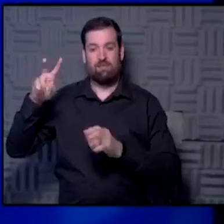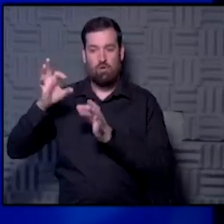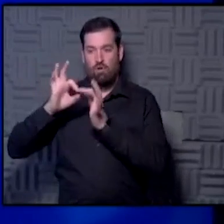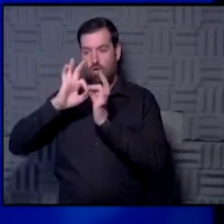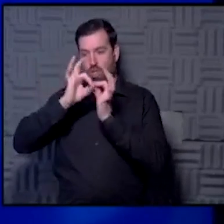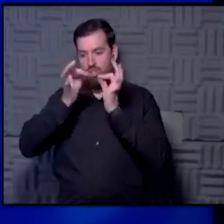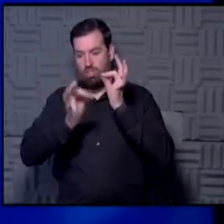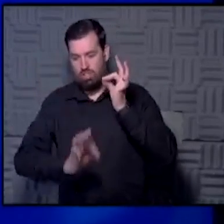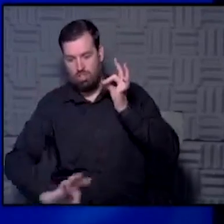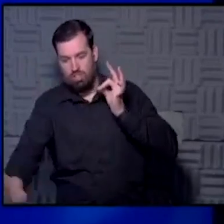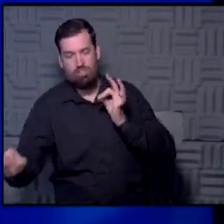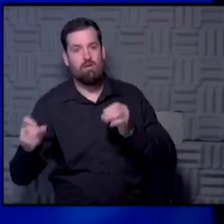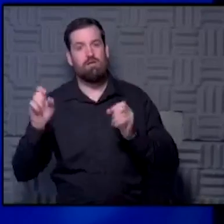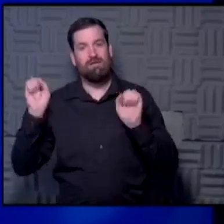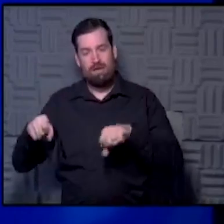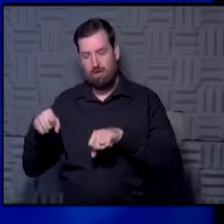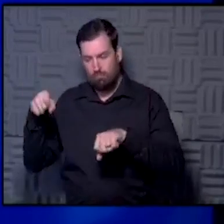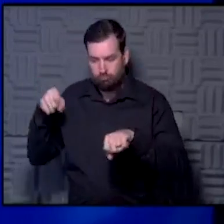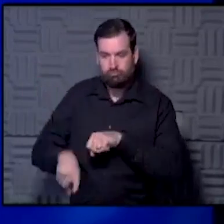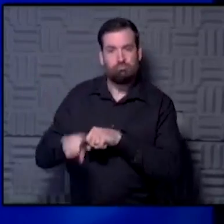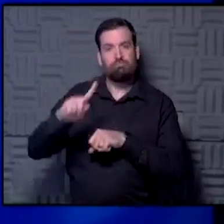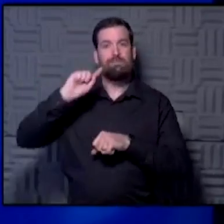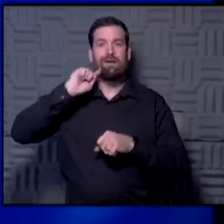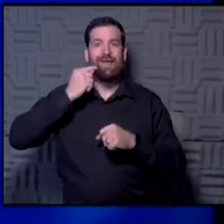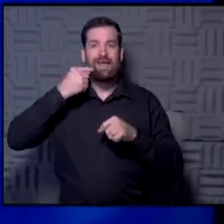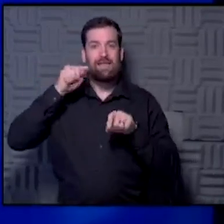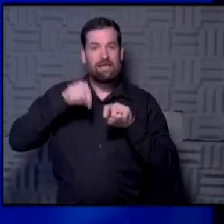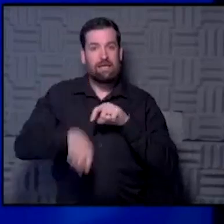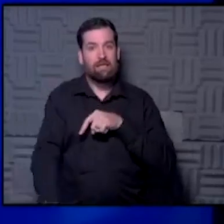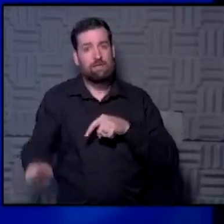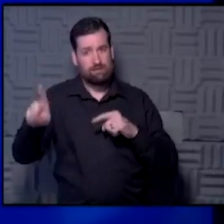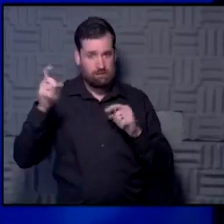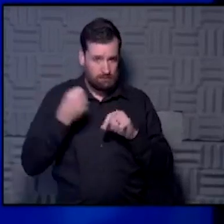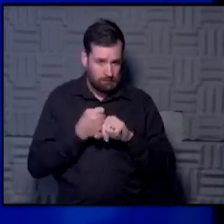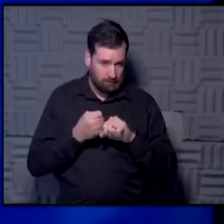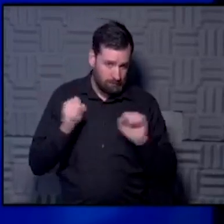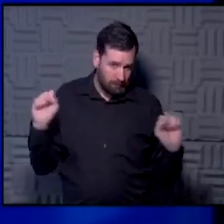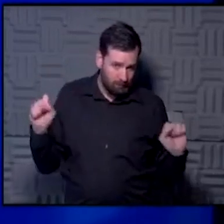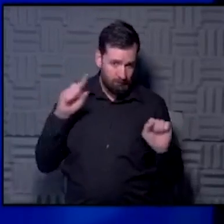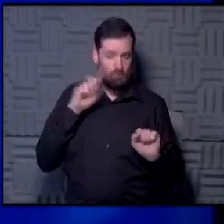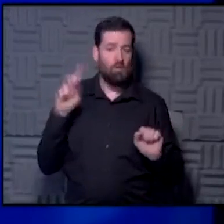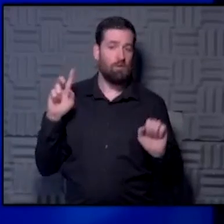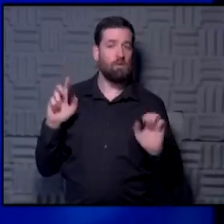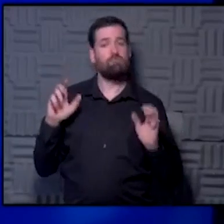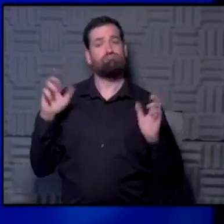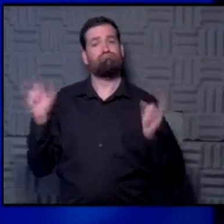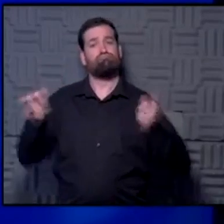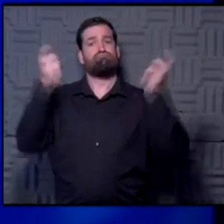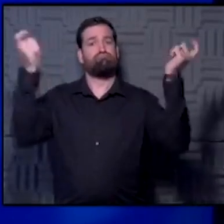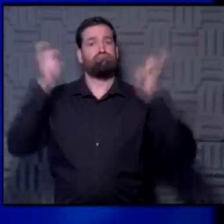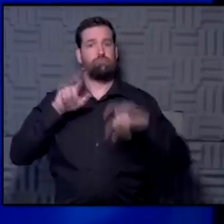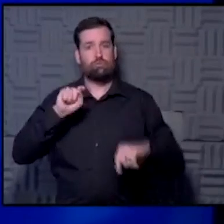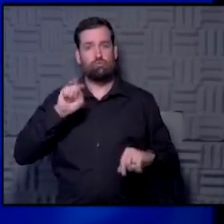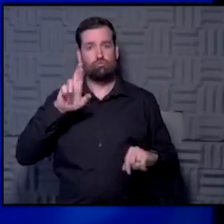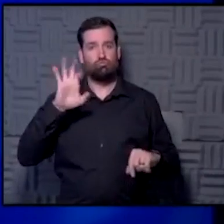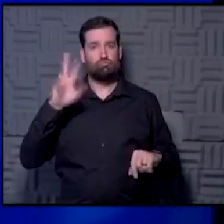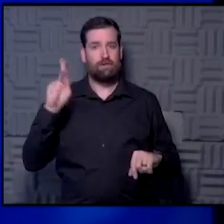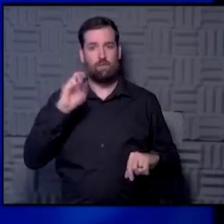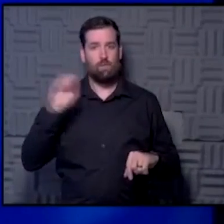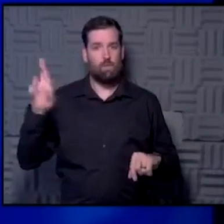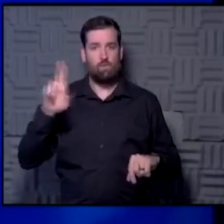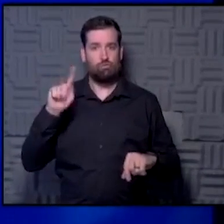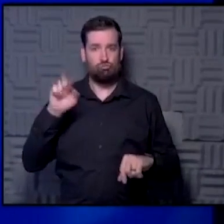driveway so they can slide candy down to people, that kind of thing. Mm-hmm. Is there a safe way to observe trick-or-treating at your